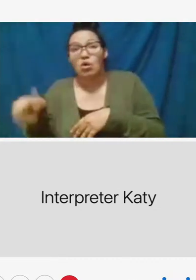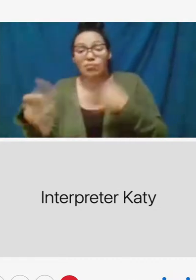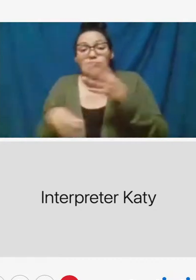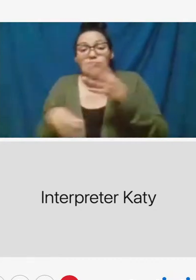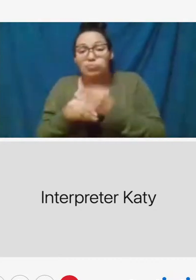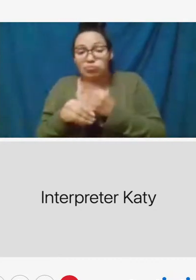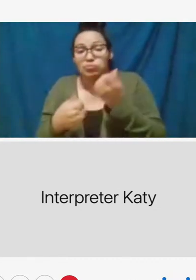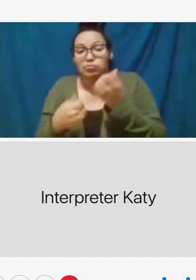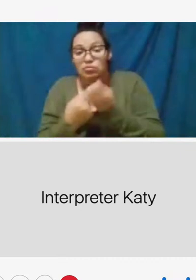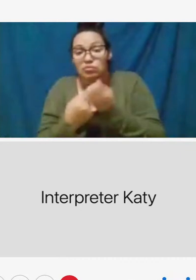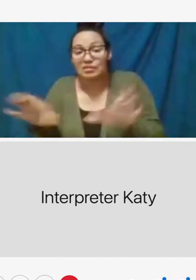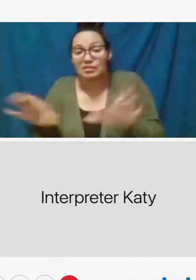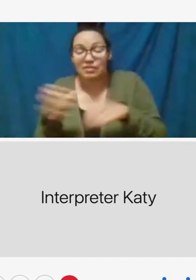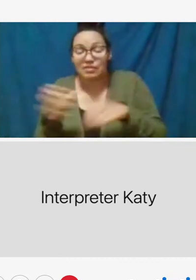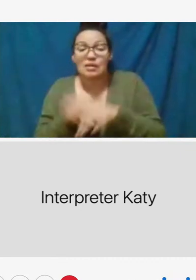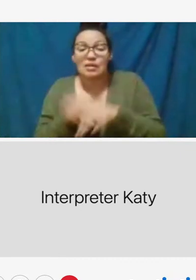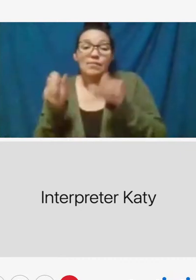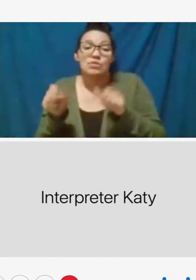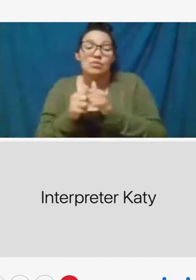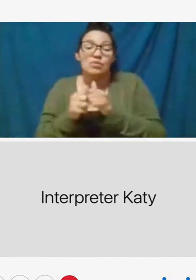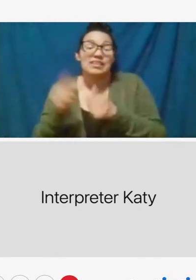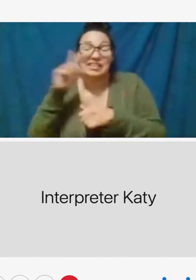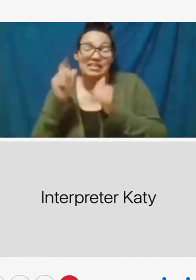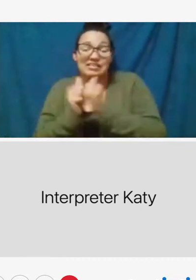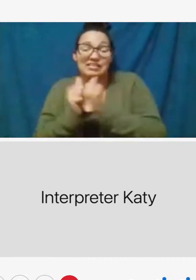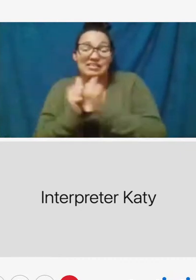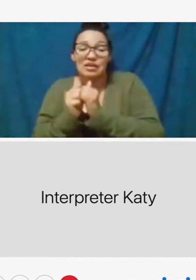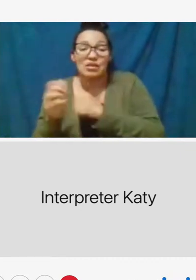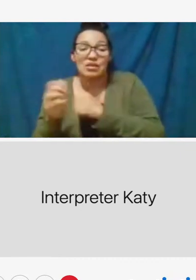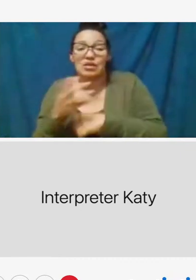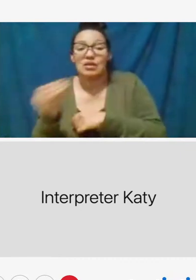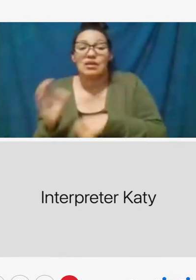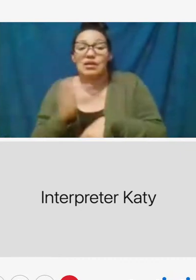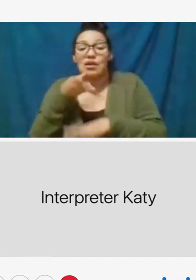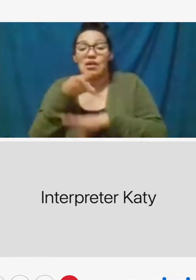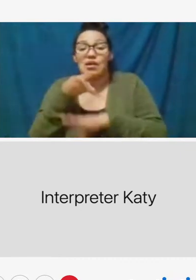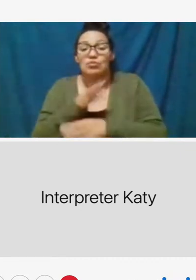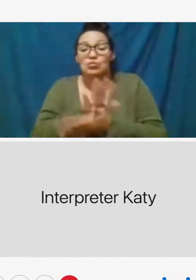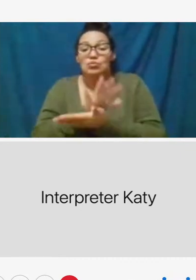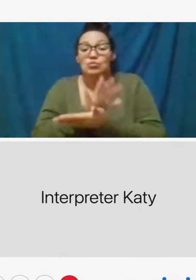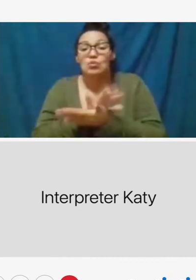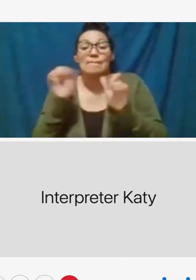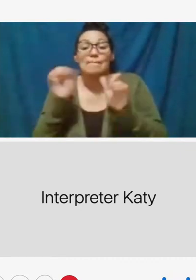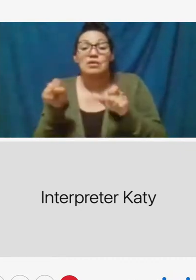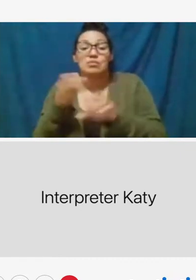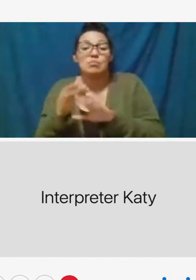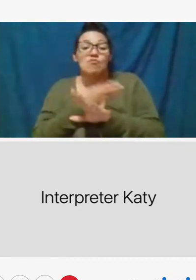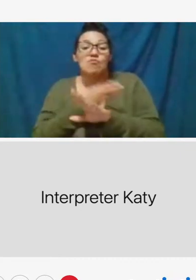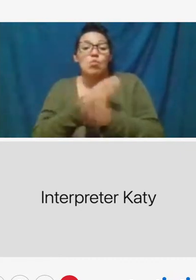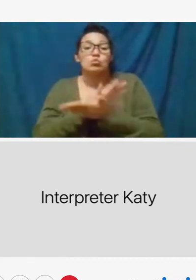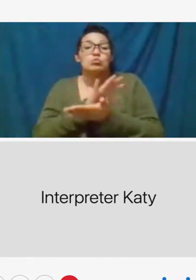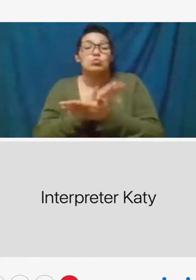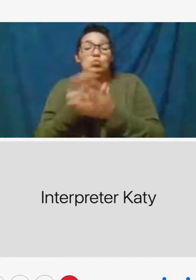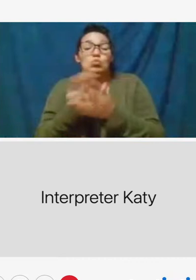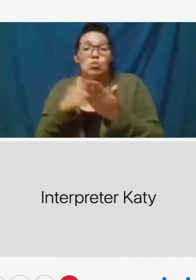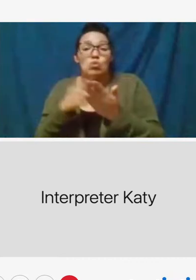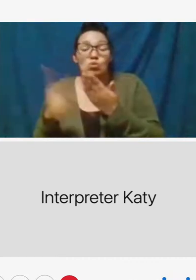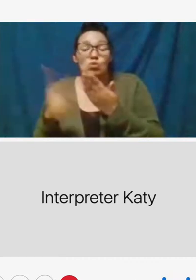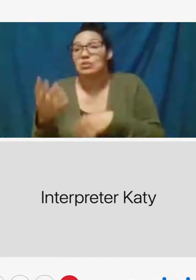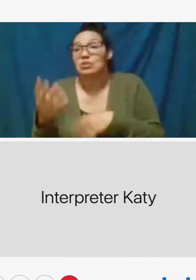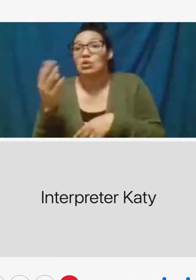to think together in our our um after school and possibly before school programs nutrition services our Master